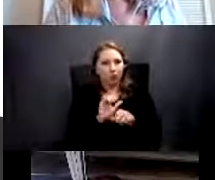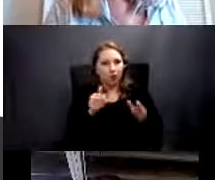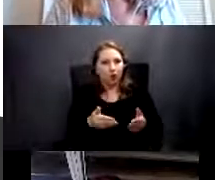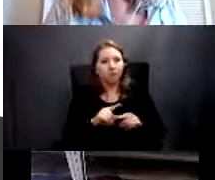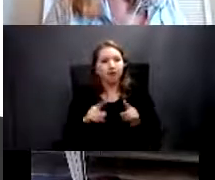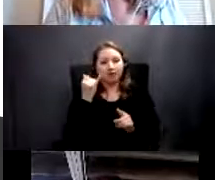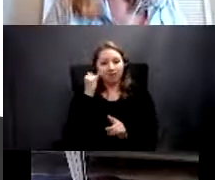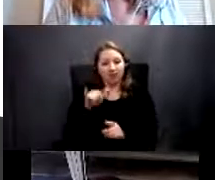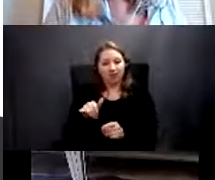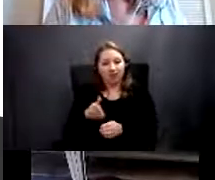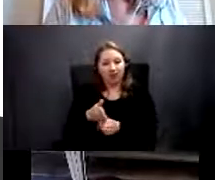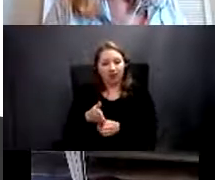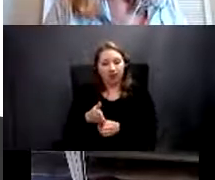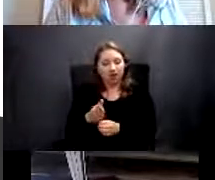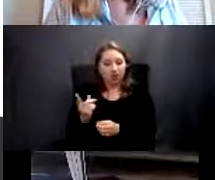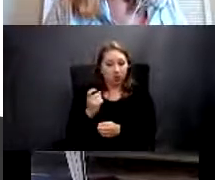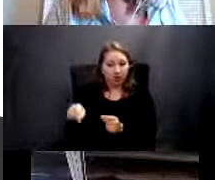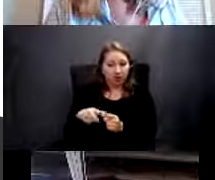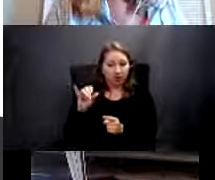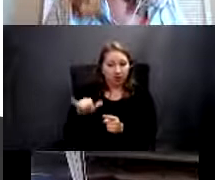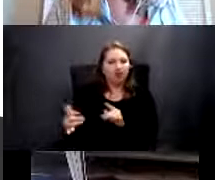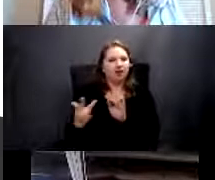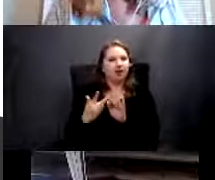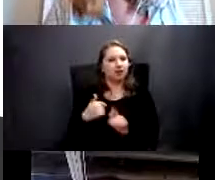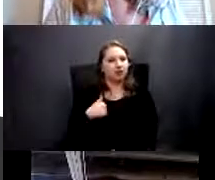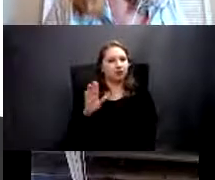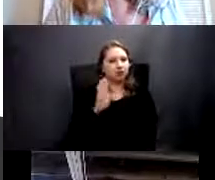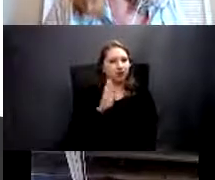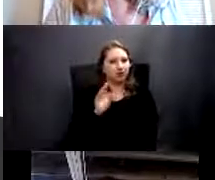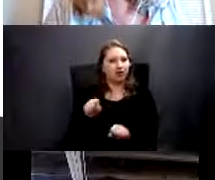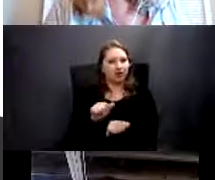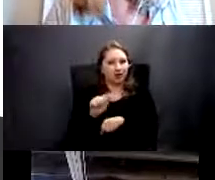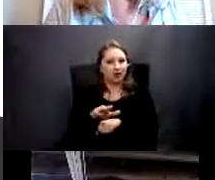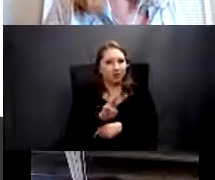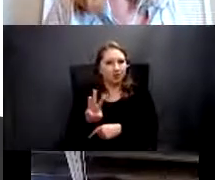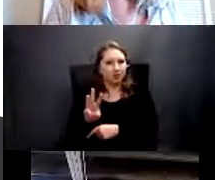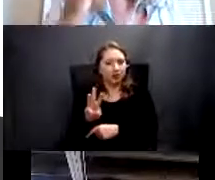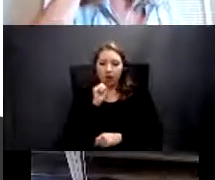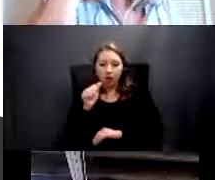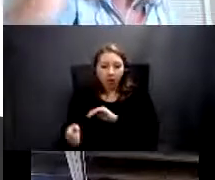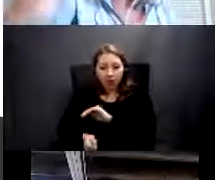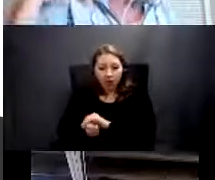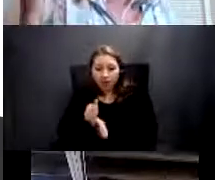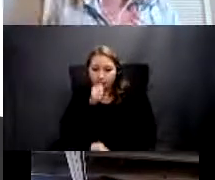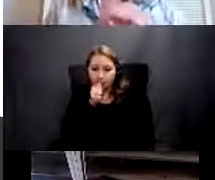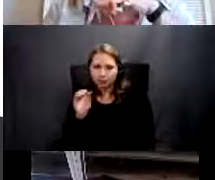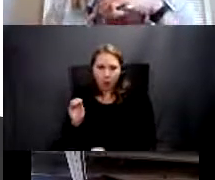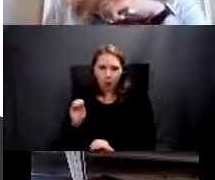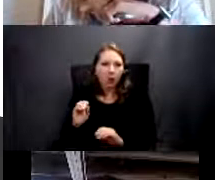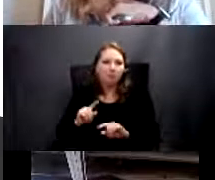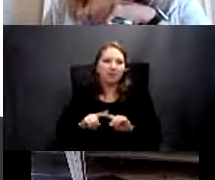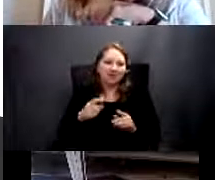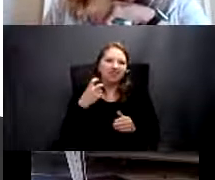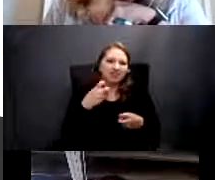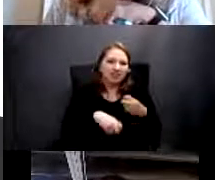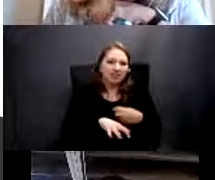and that is one of your questions, contact me and I can send you that website. It's not hidden, it's just difficult to find if you don't know where to